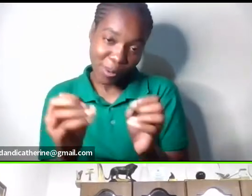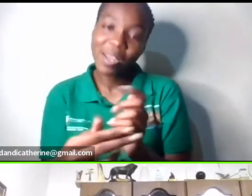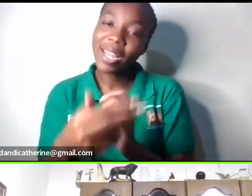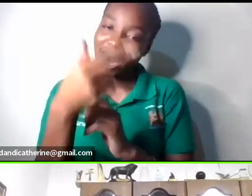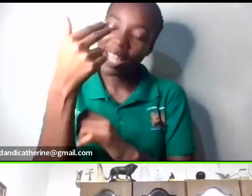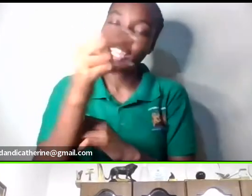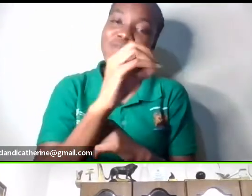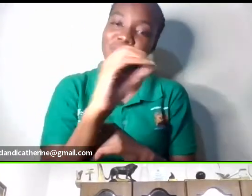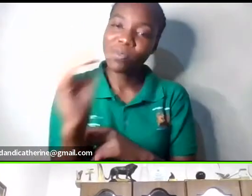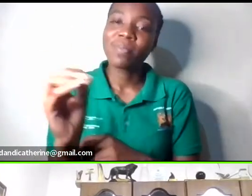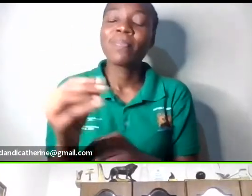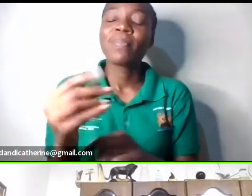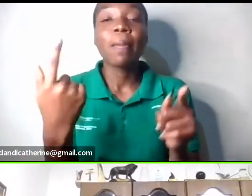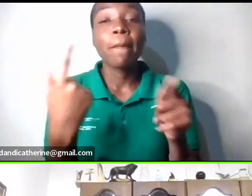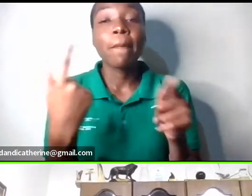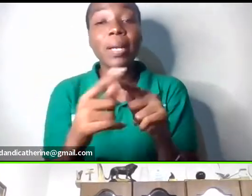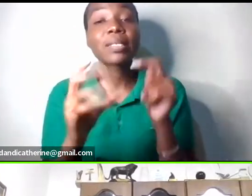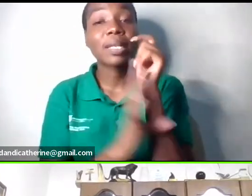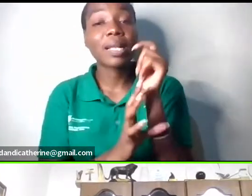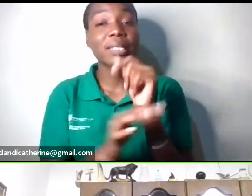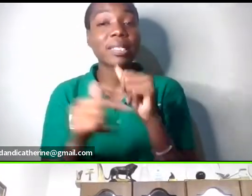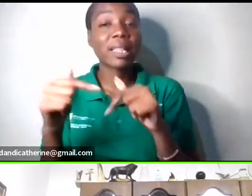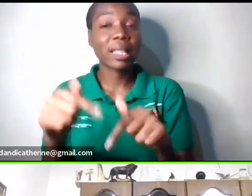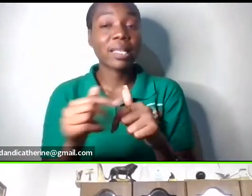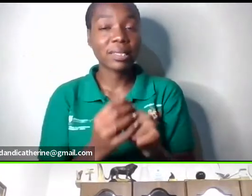this country has many